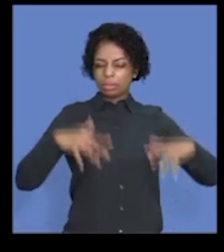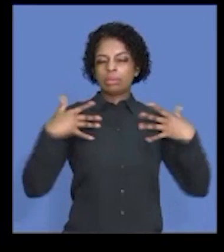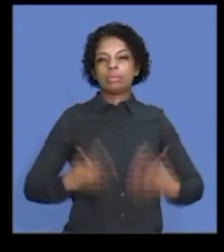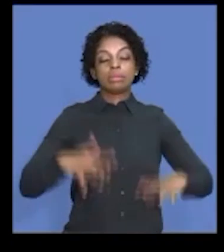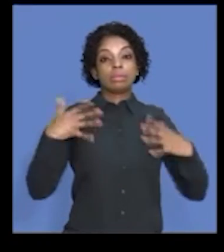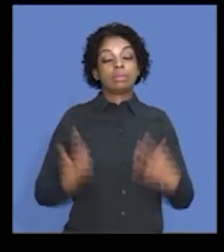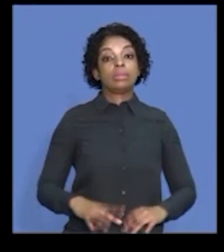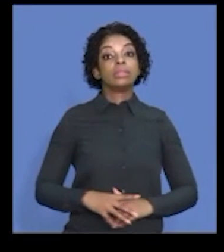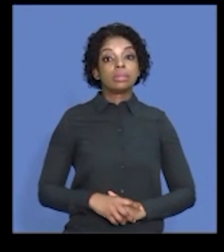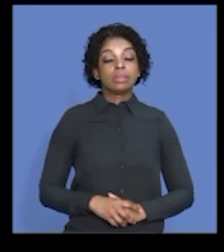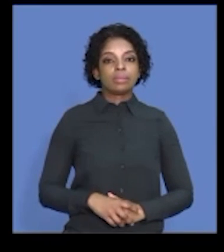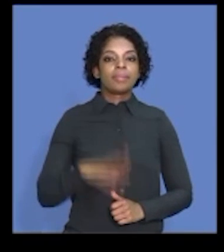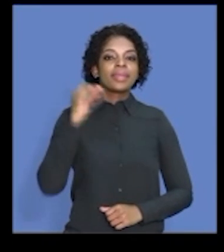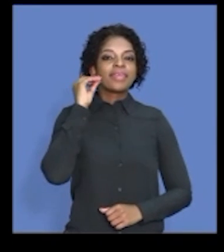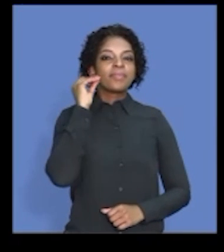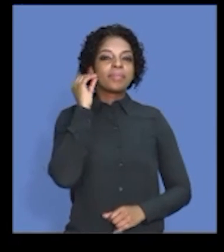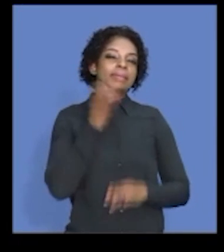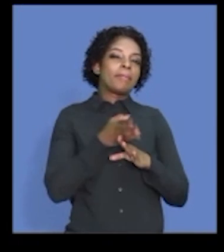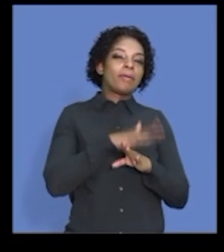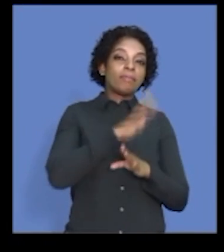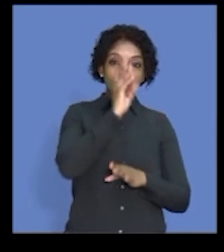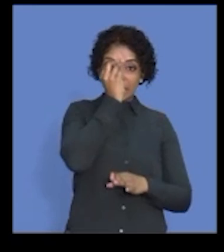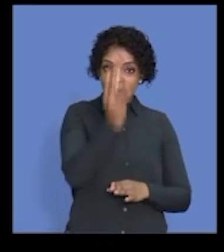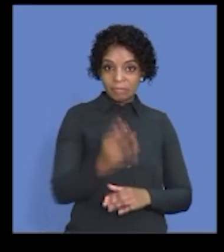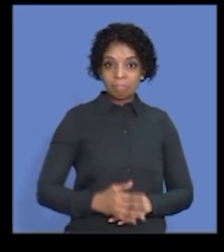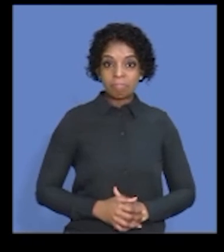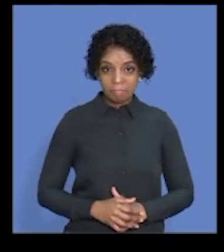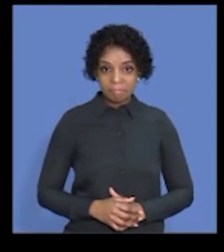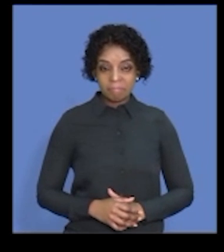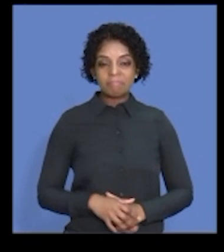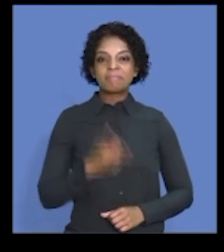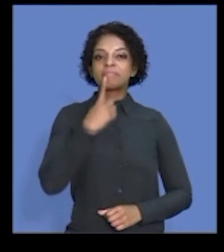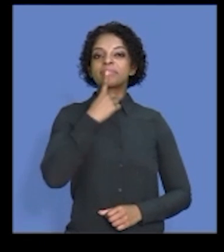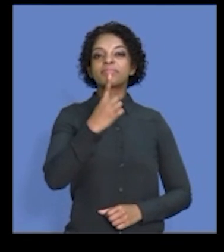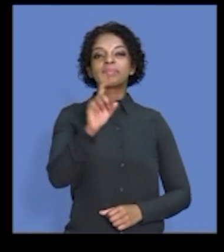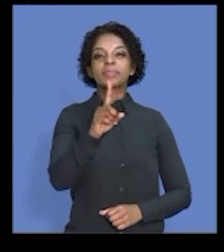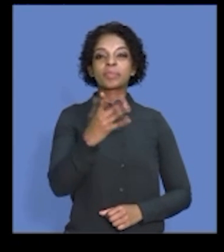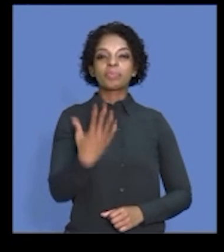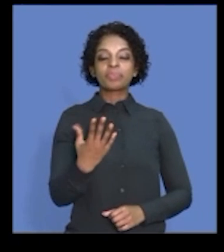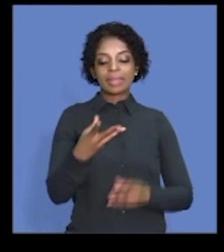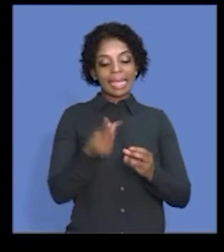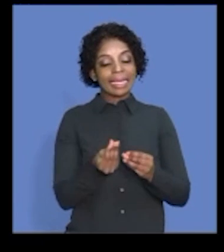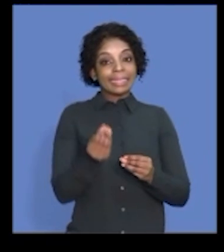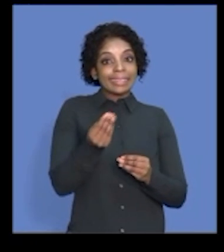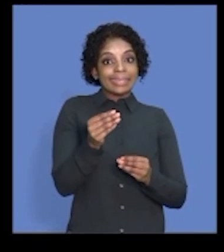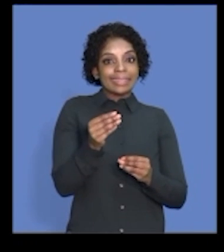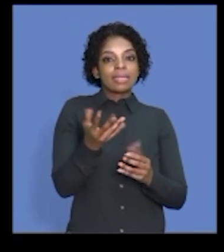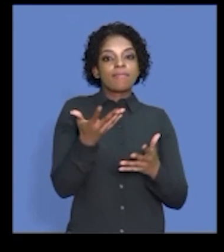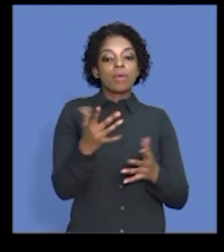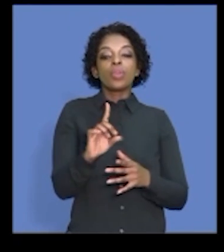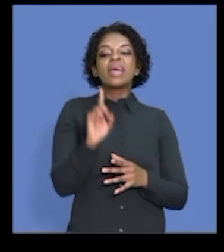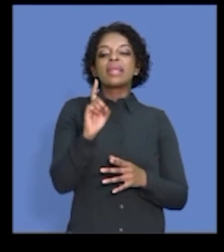in the information that was provided. You were told that interest for the next financial year is expected